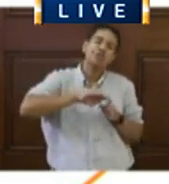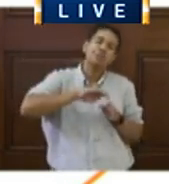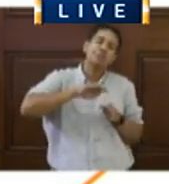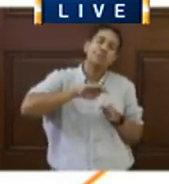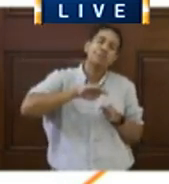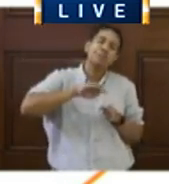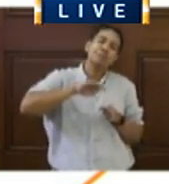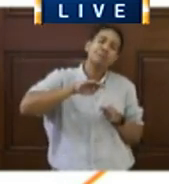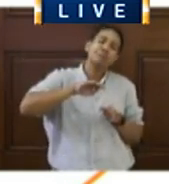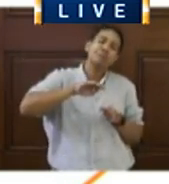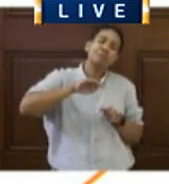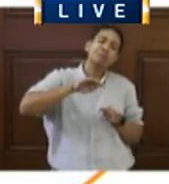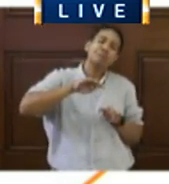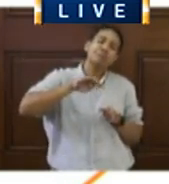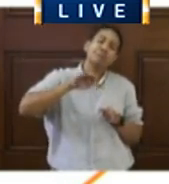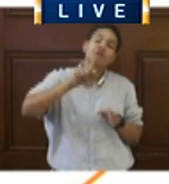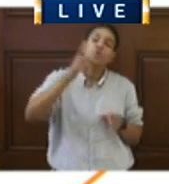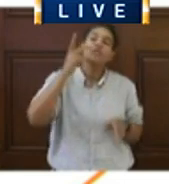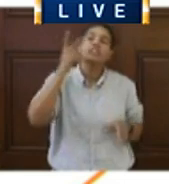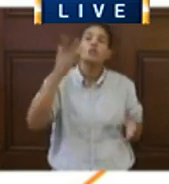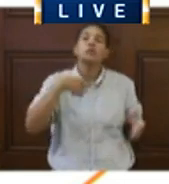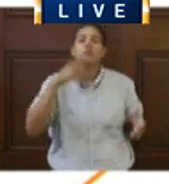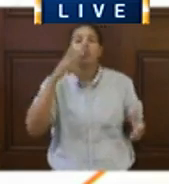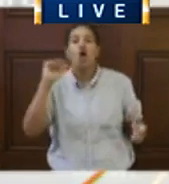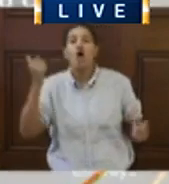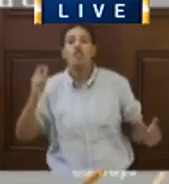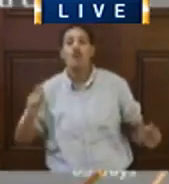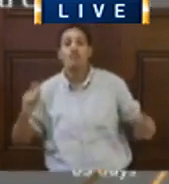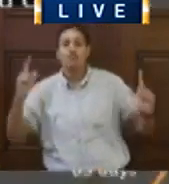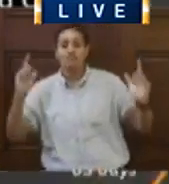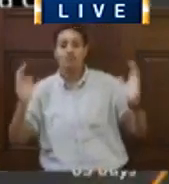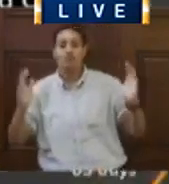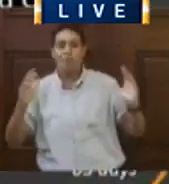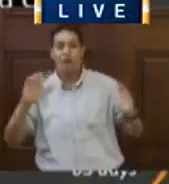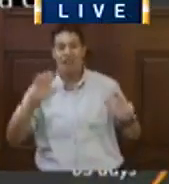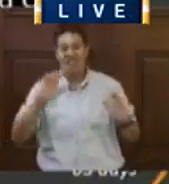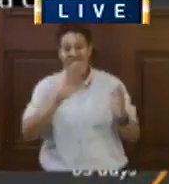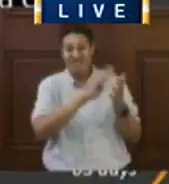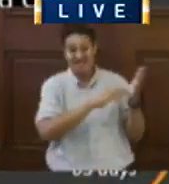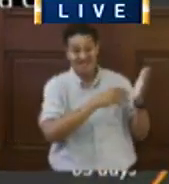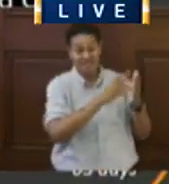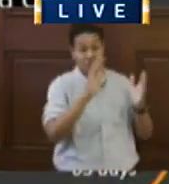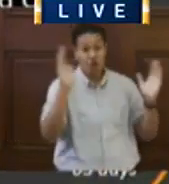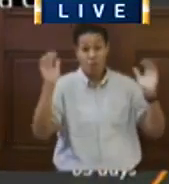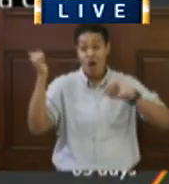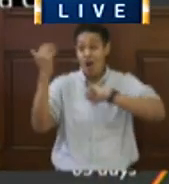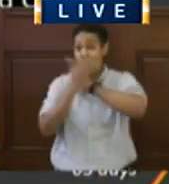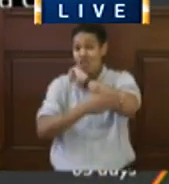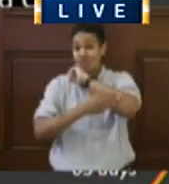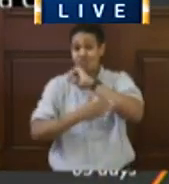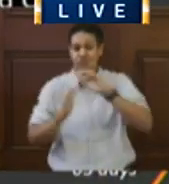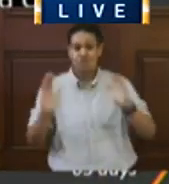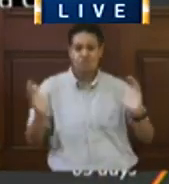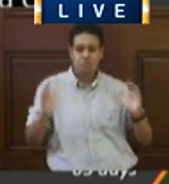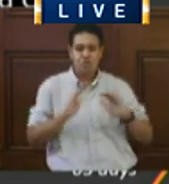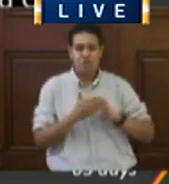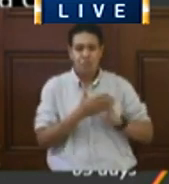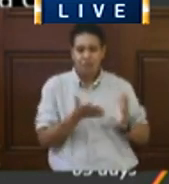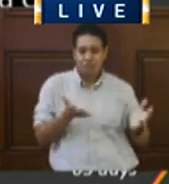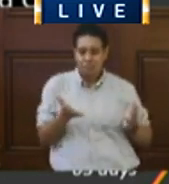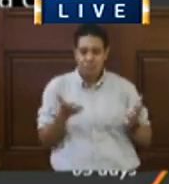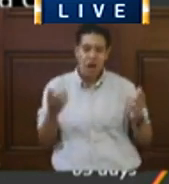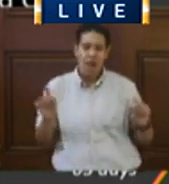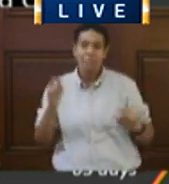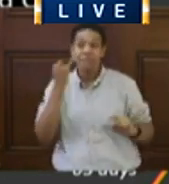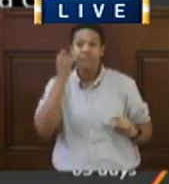I'm saying when we go to the other graph showing where we are relative to other countries. Now, on this graph, if you're seeing